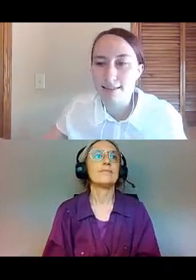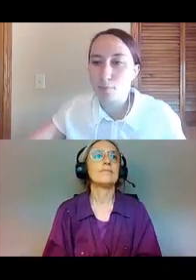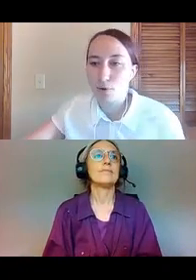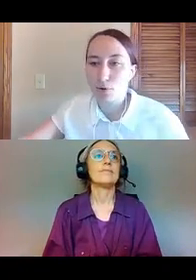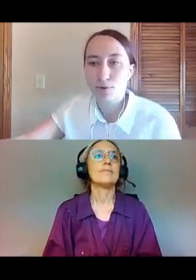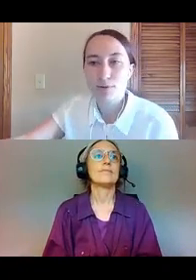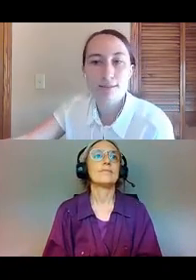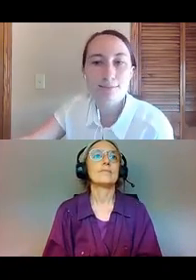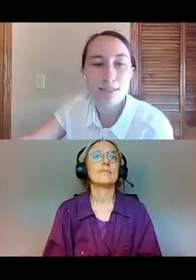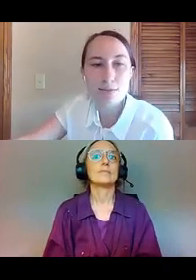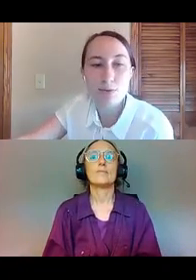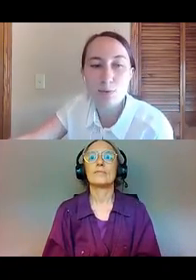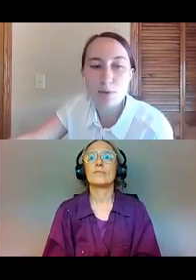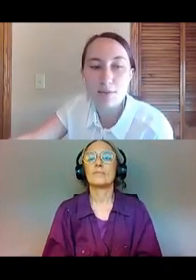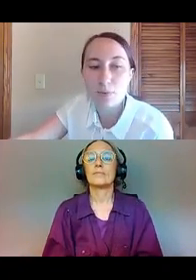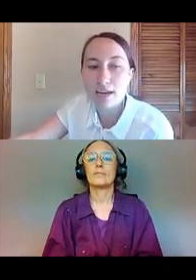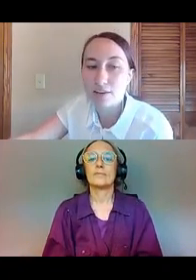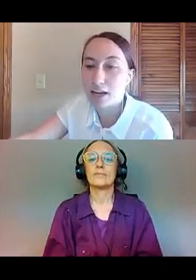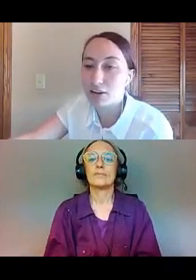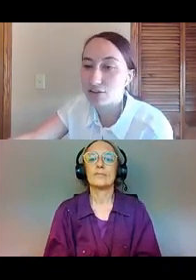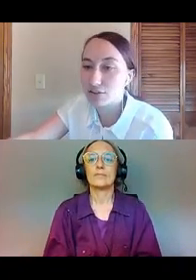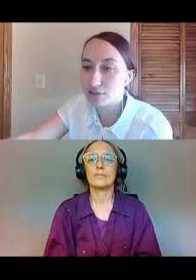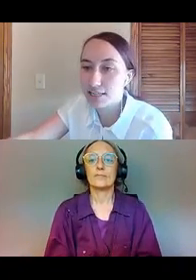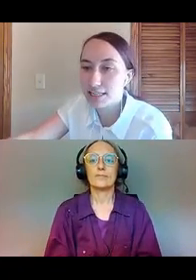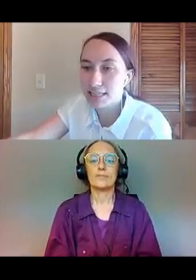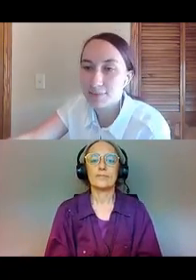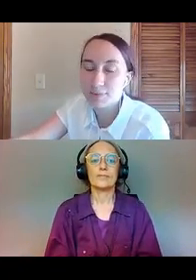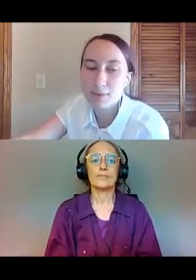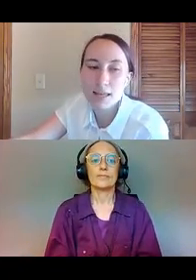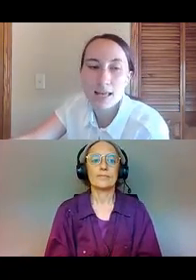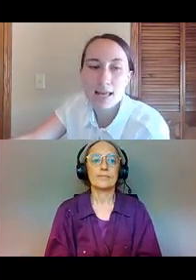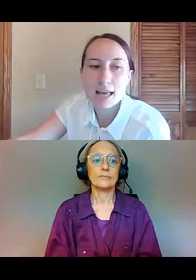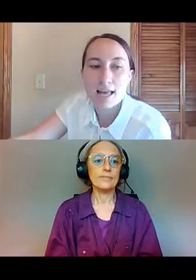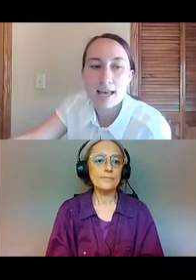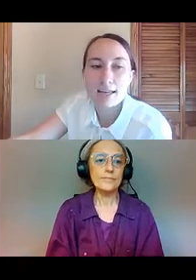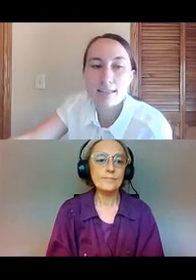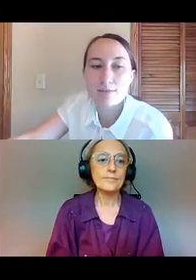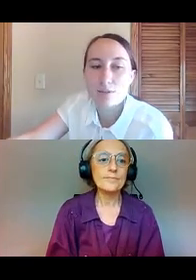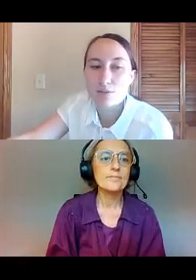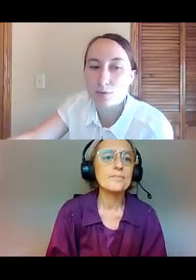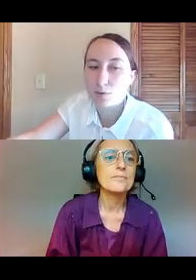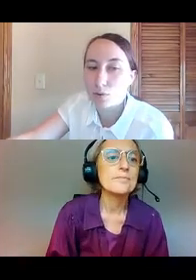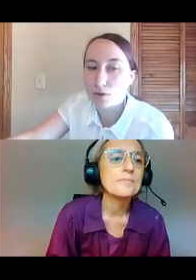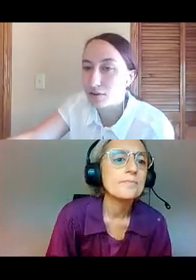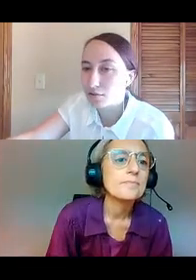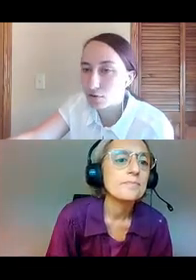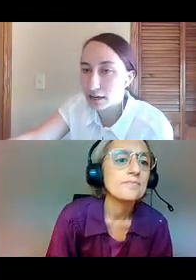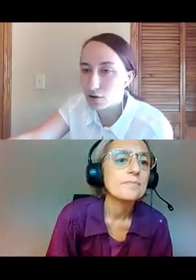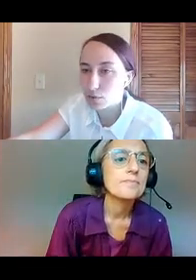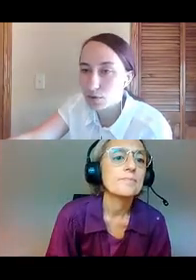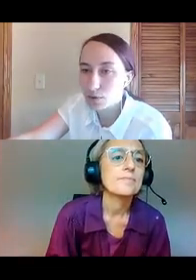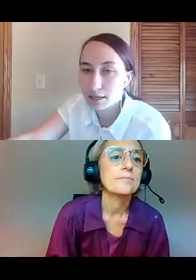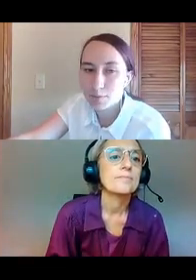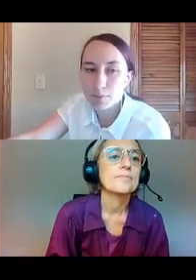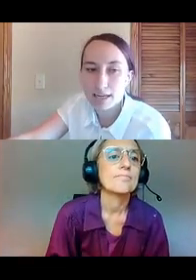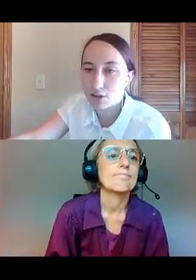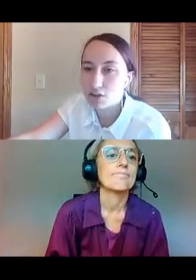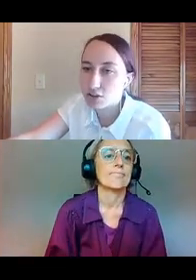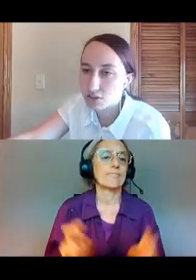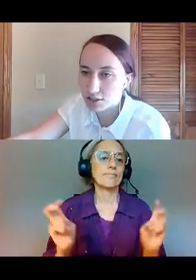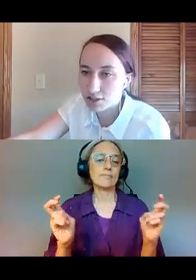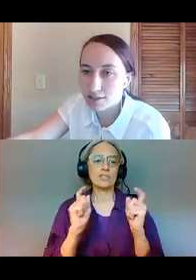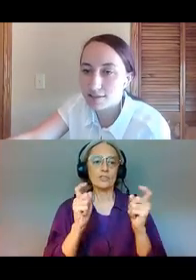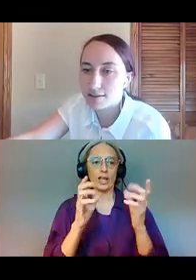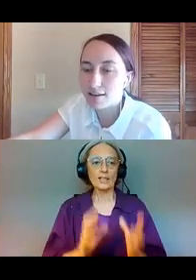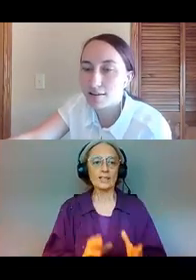In this example, we assume that we have an underserved grantee, and we assume they work with a 40-hour work week. Again,